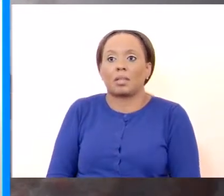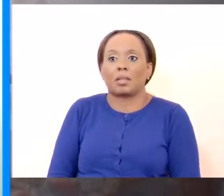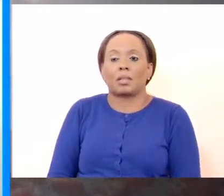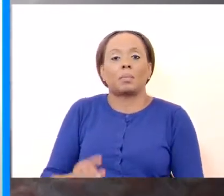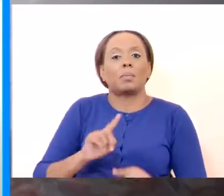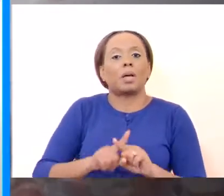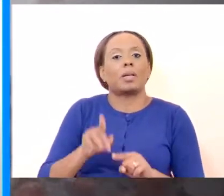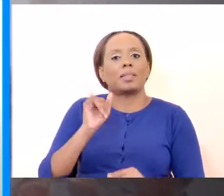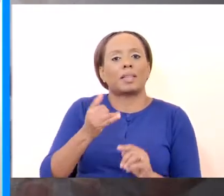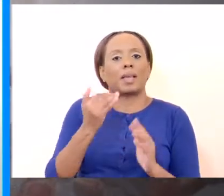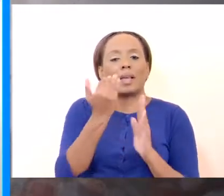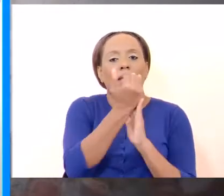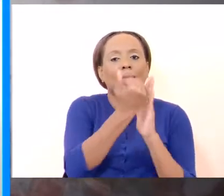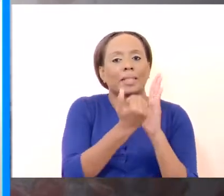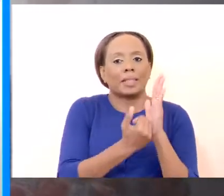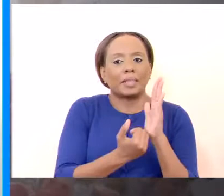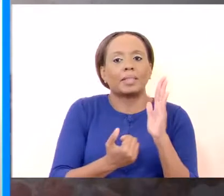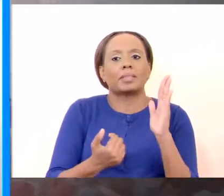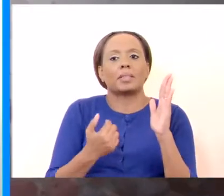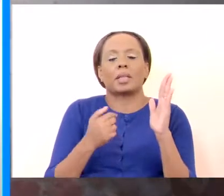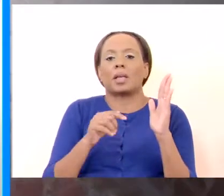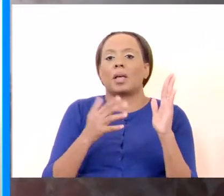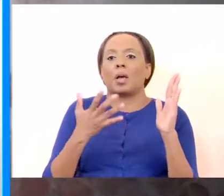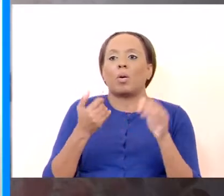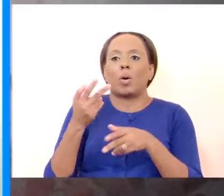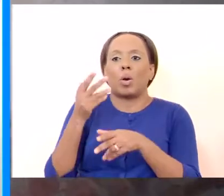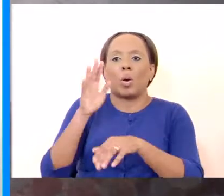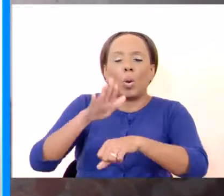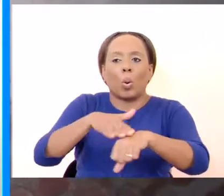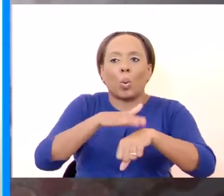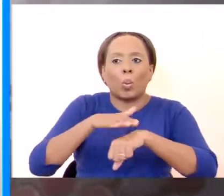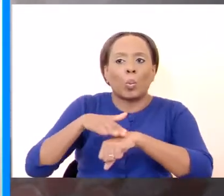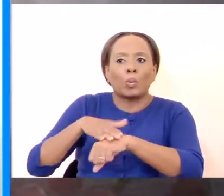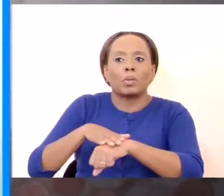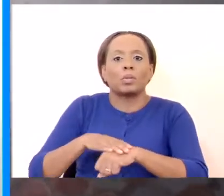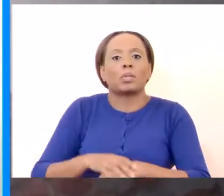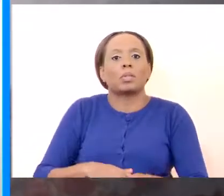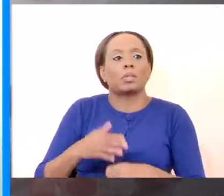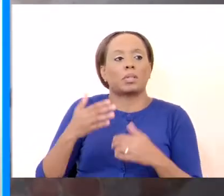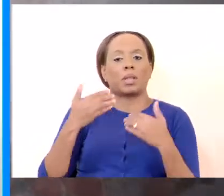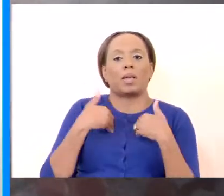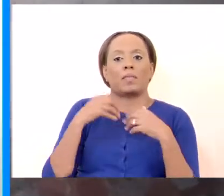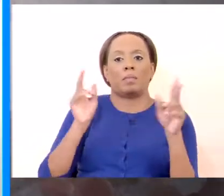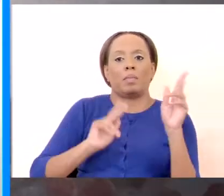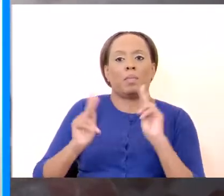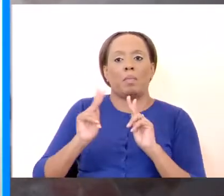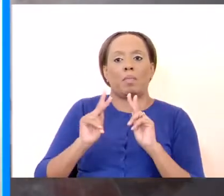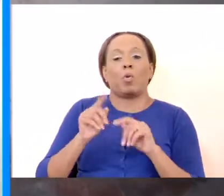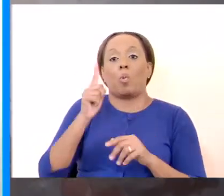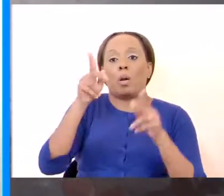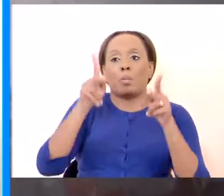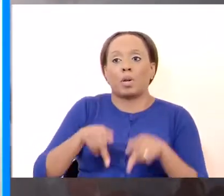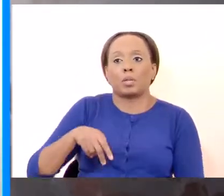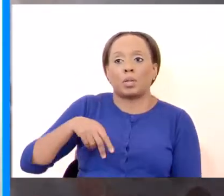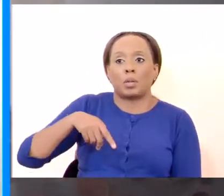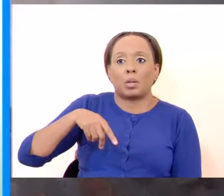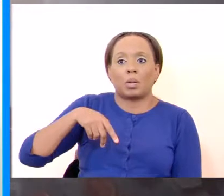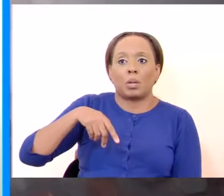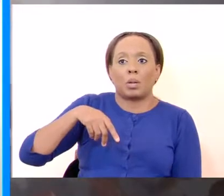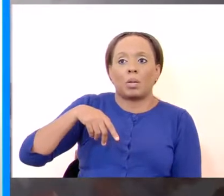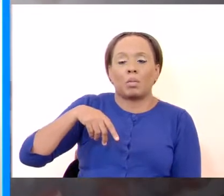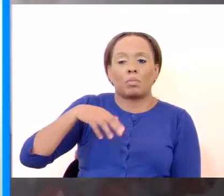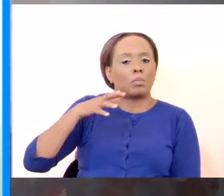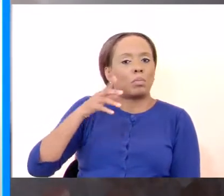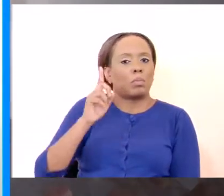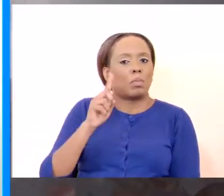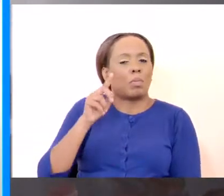you. The person is walking about the district, and they unfortunately recently lost their